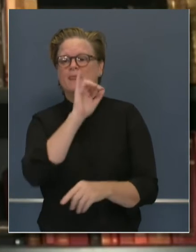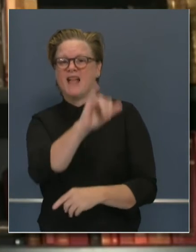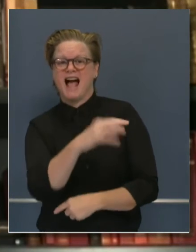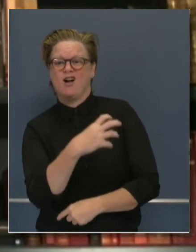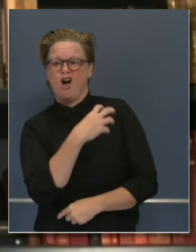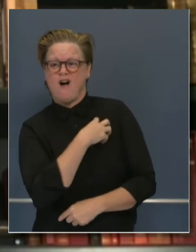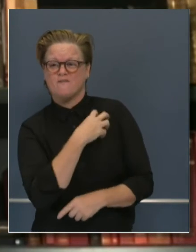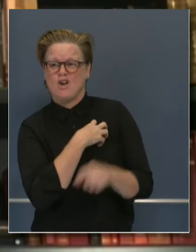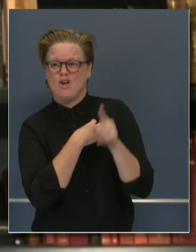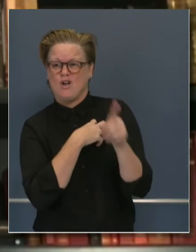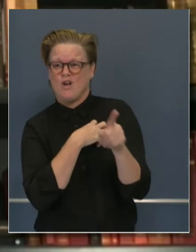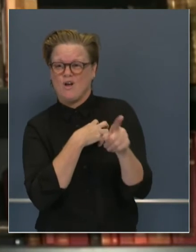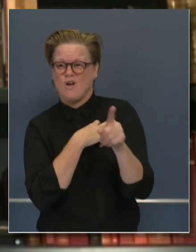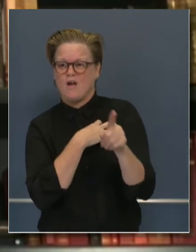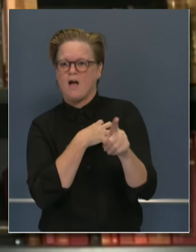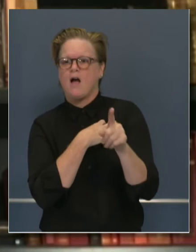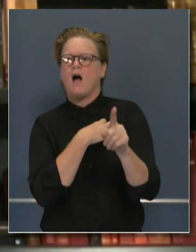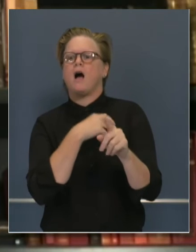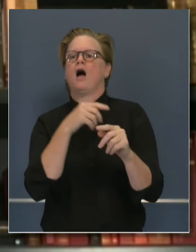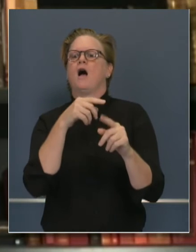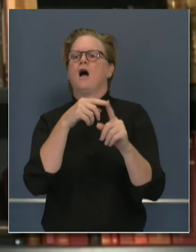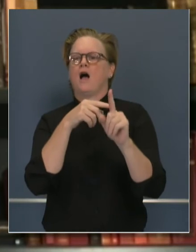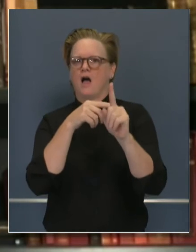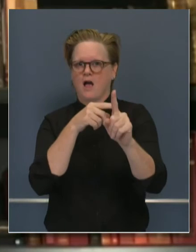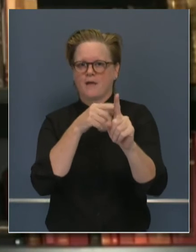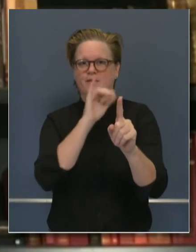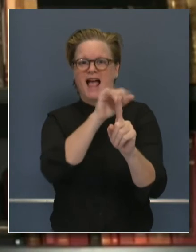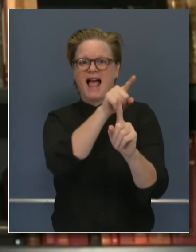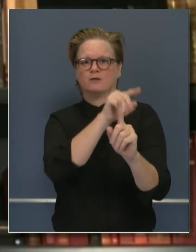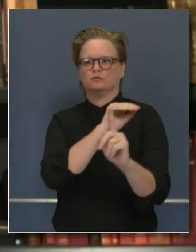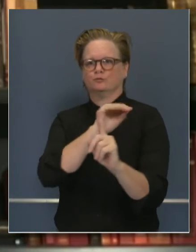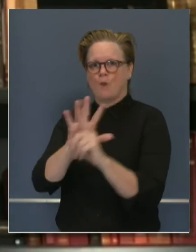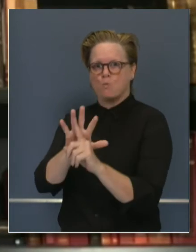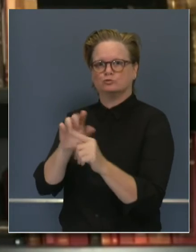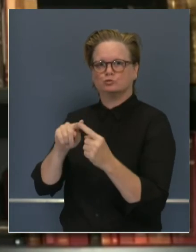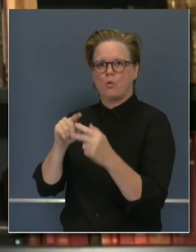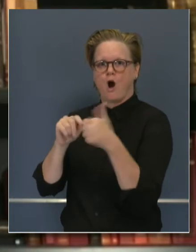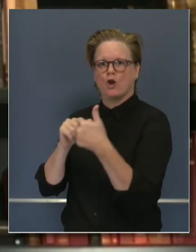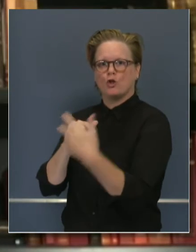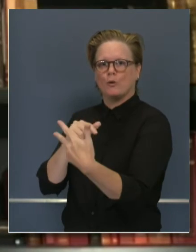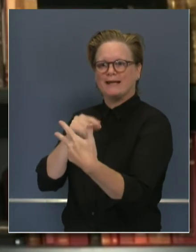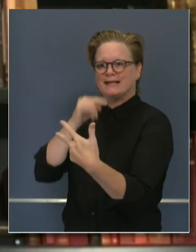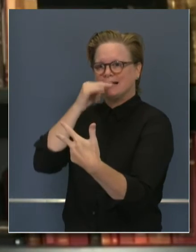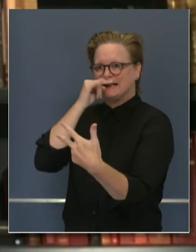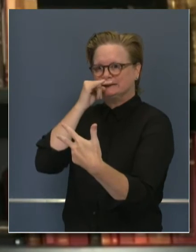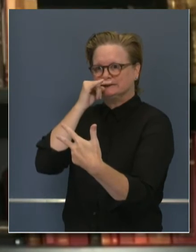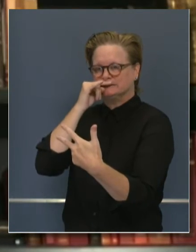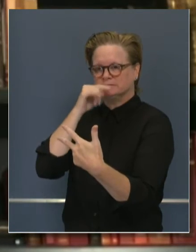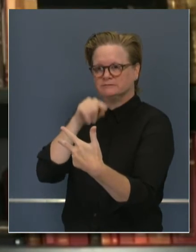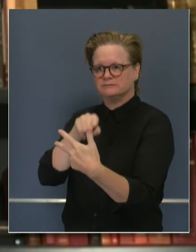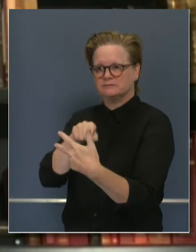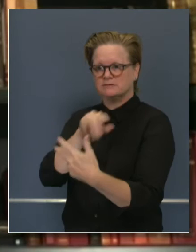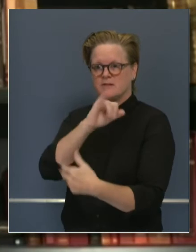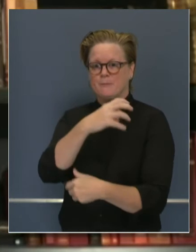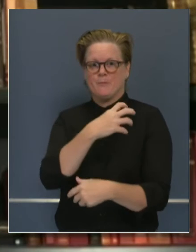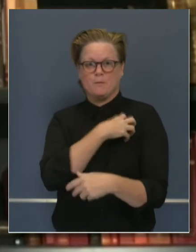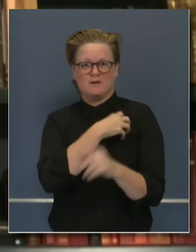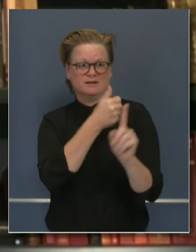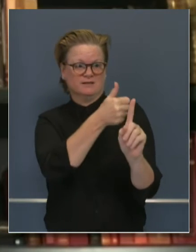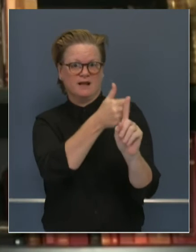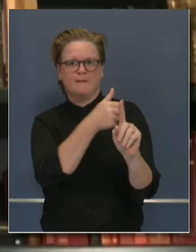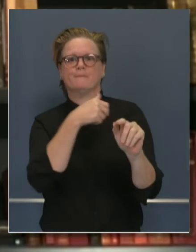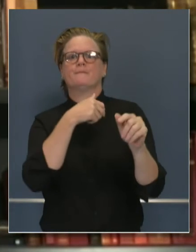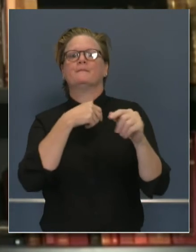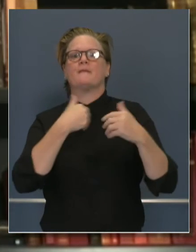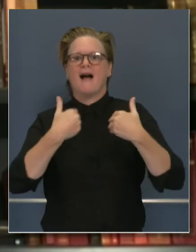3 of our kids. And based upon the fact that we're in close contact and they tested positive, when we learned that, we went